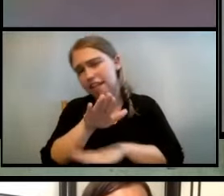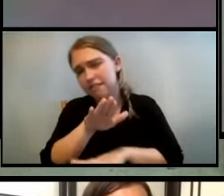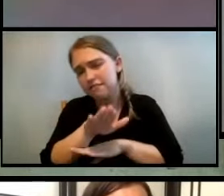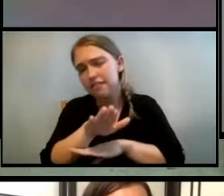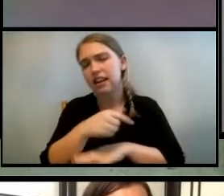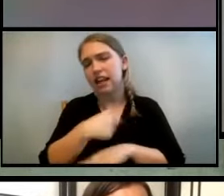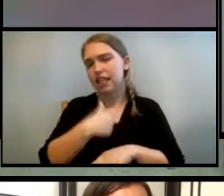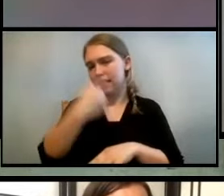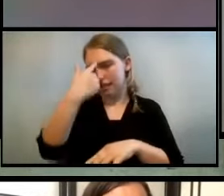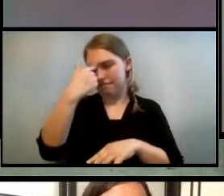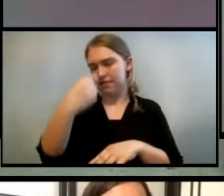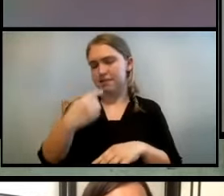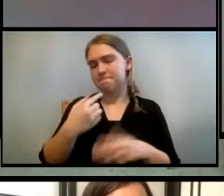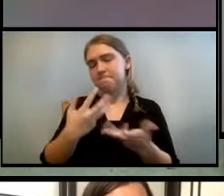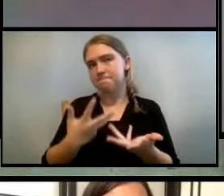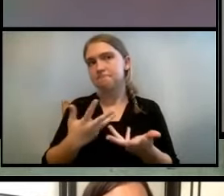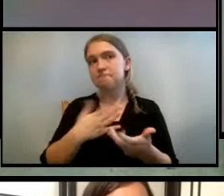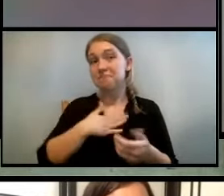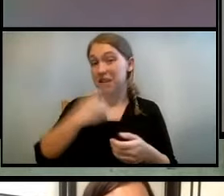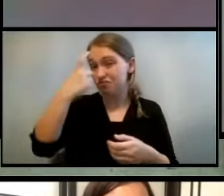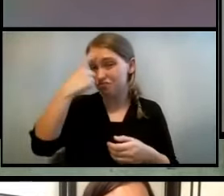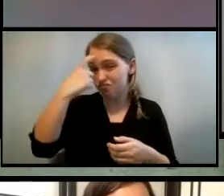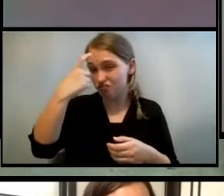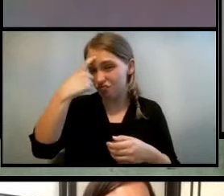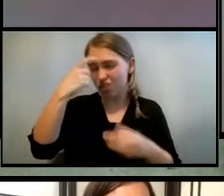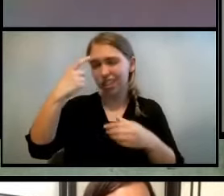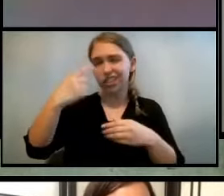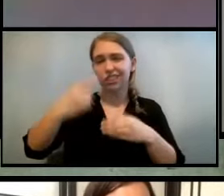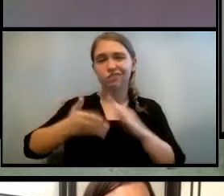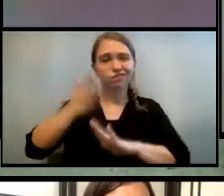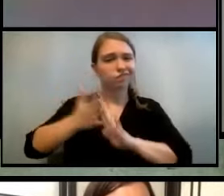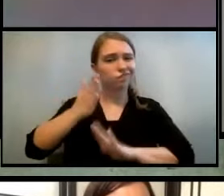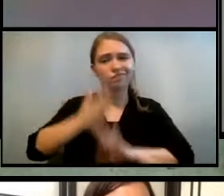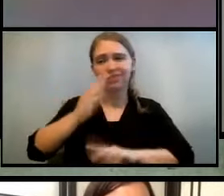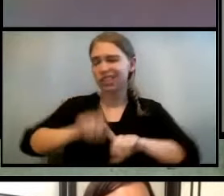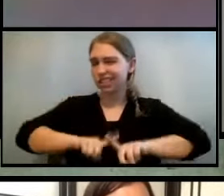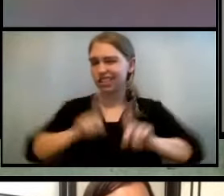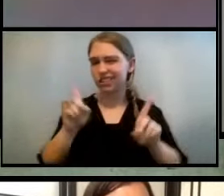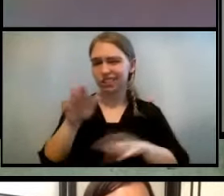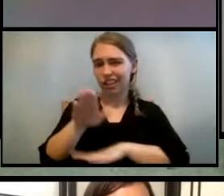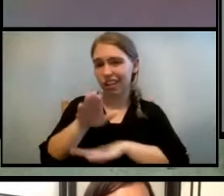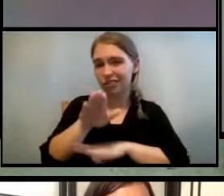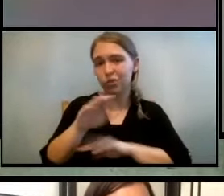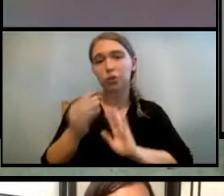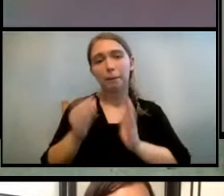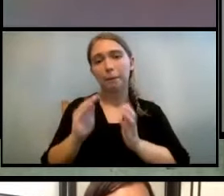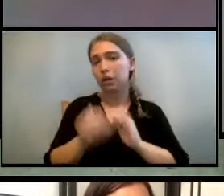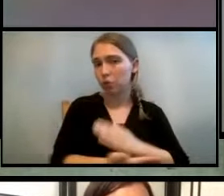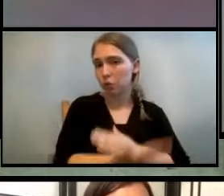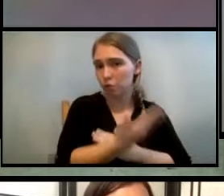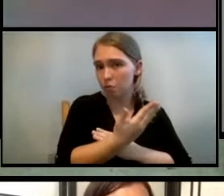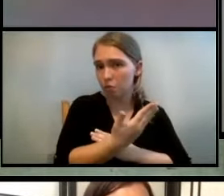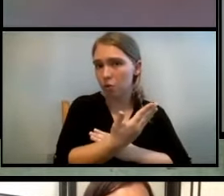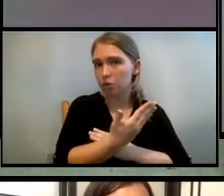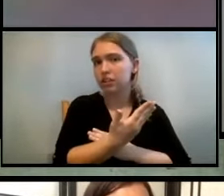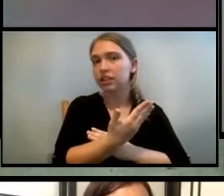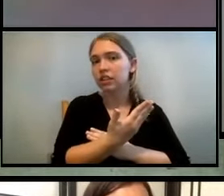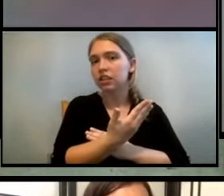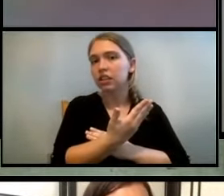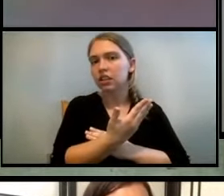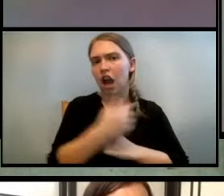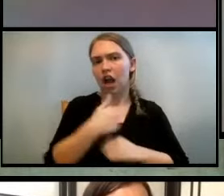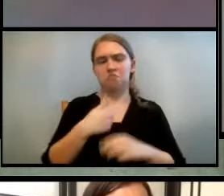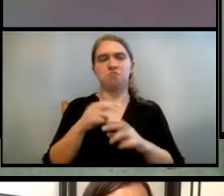extremely differently in the afternoon than it does in the morning. It's just a good time for me to be a lot more organized,